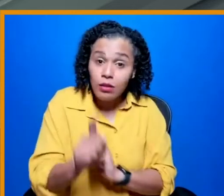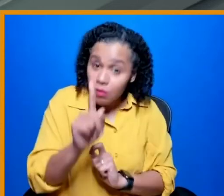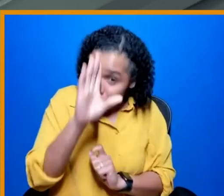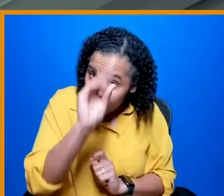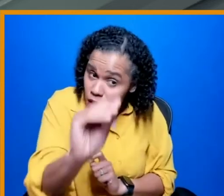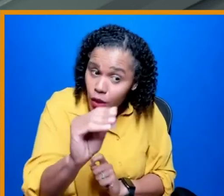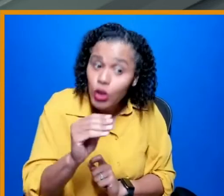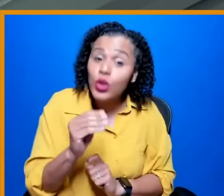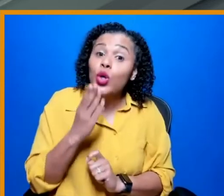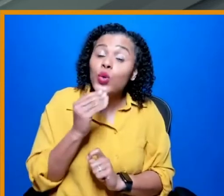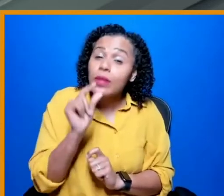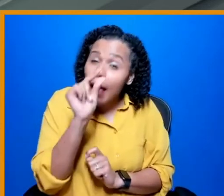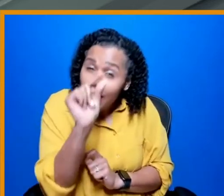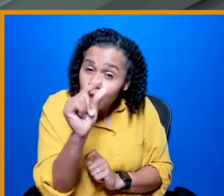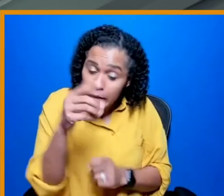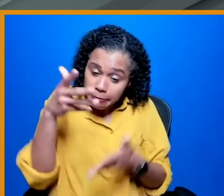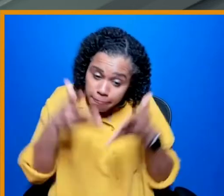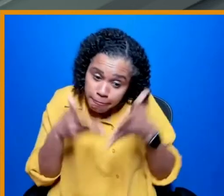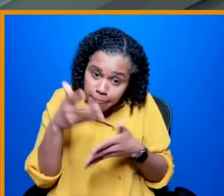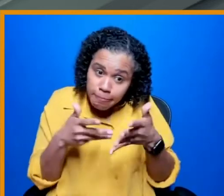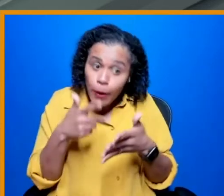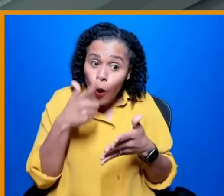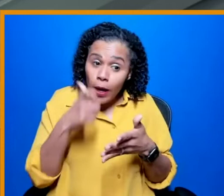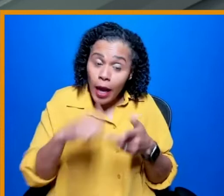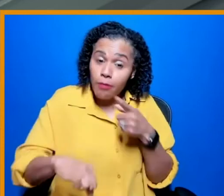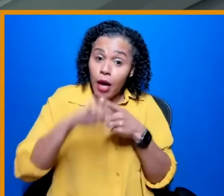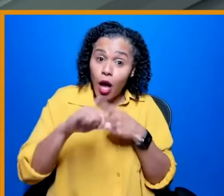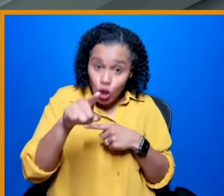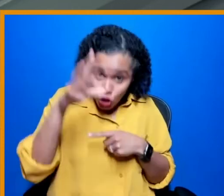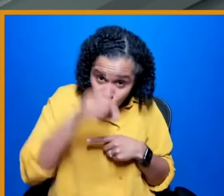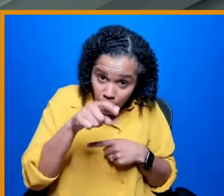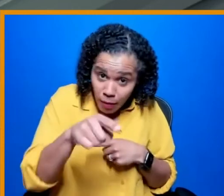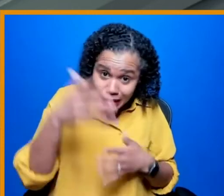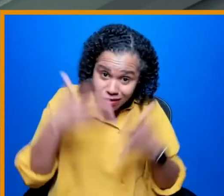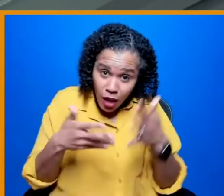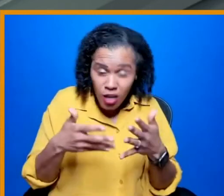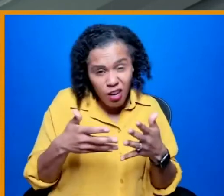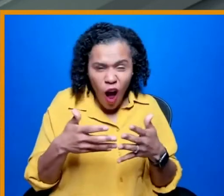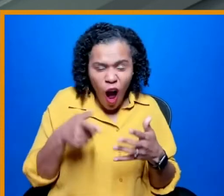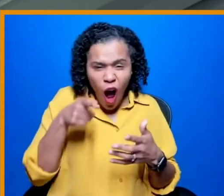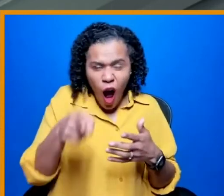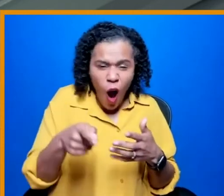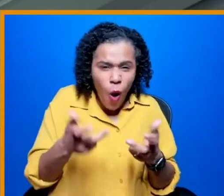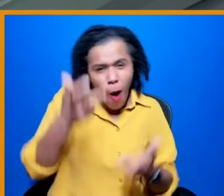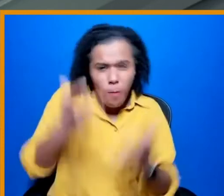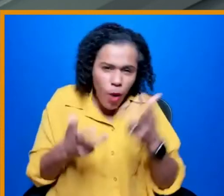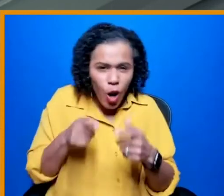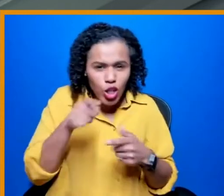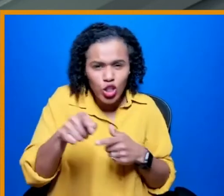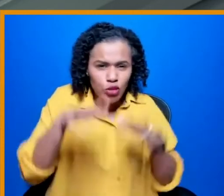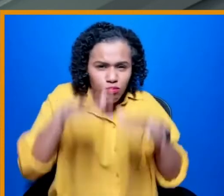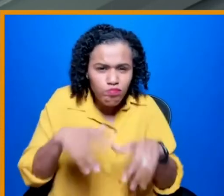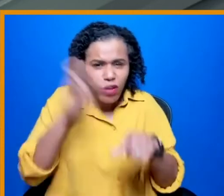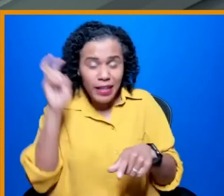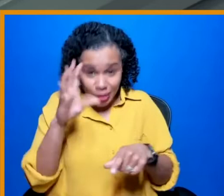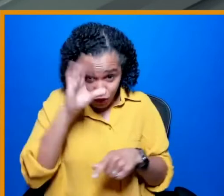publicity. Does anyone remember me saying bollocks to Brexit? Sadly, that didn't move mountains for us in the referendum,